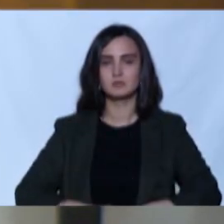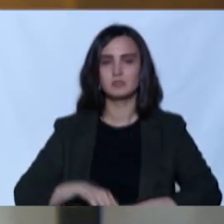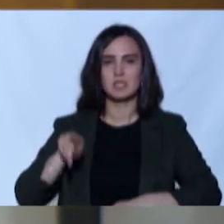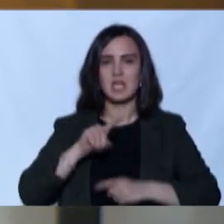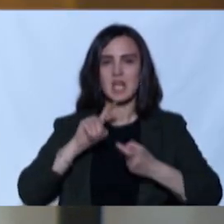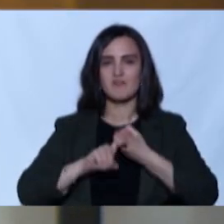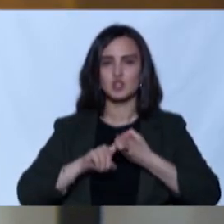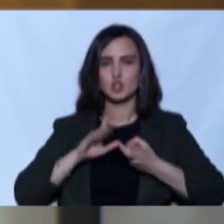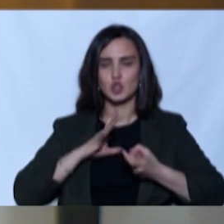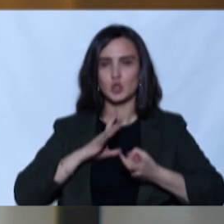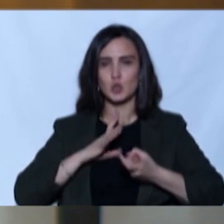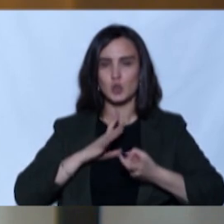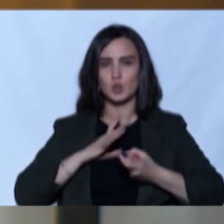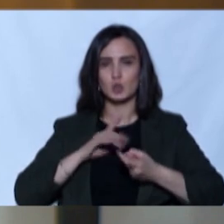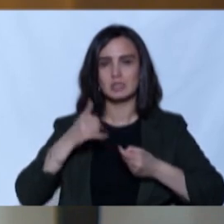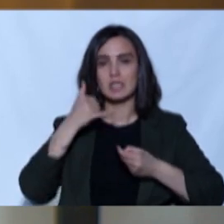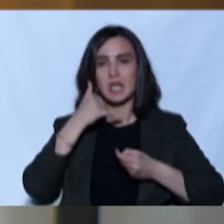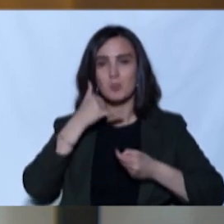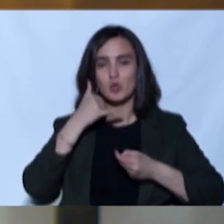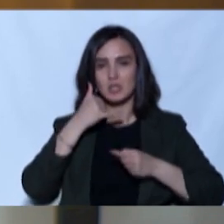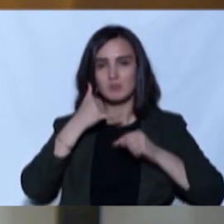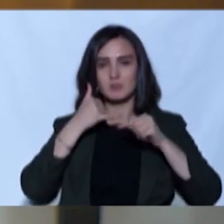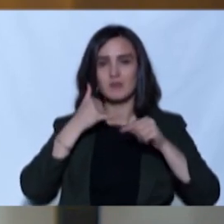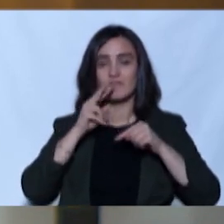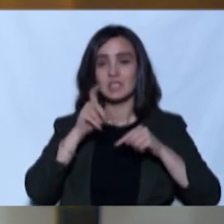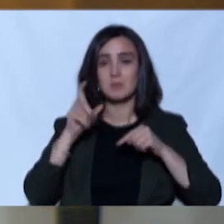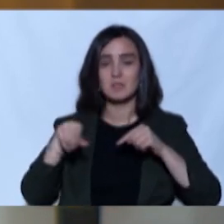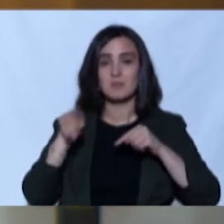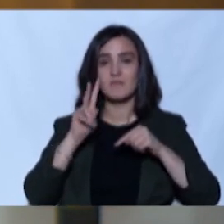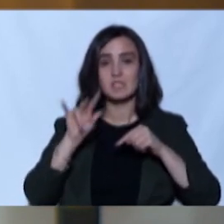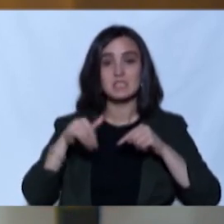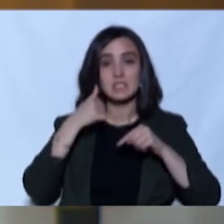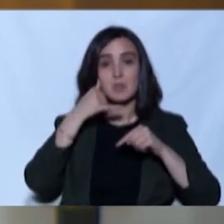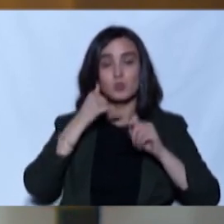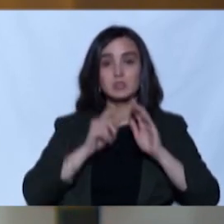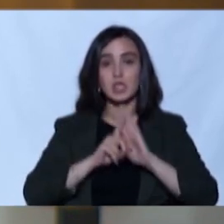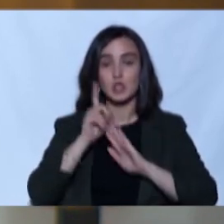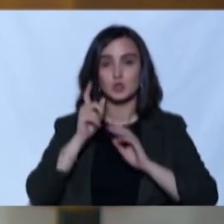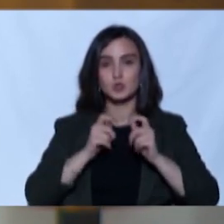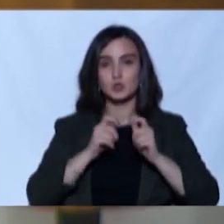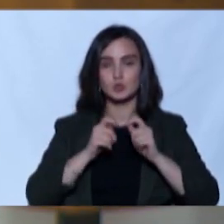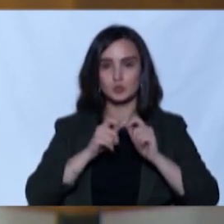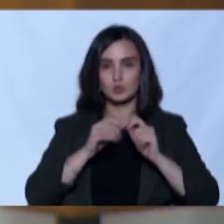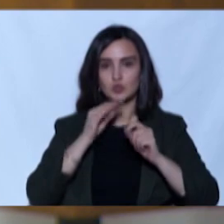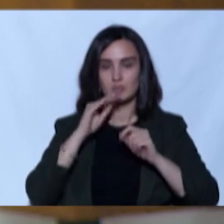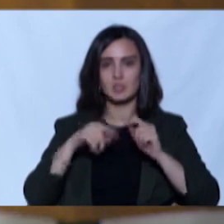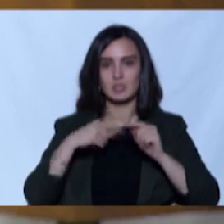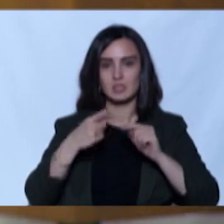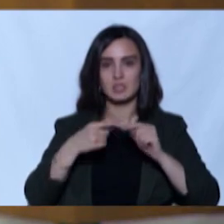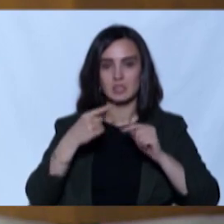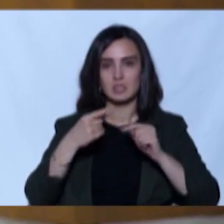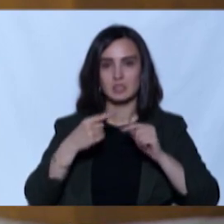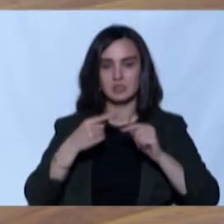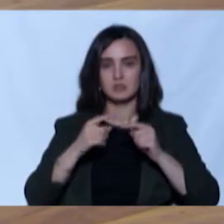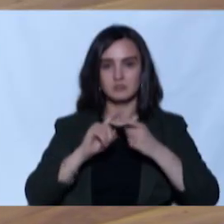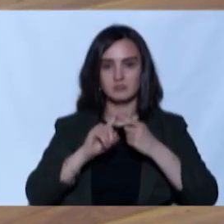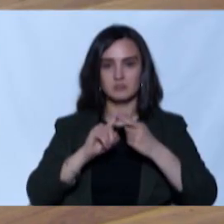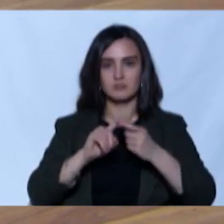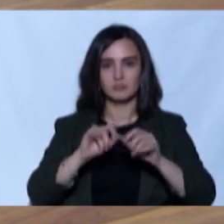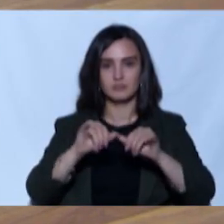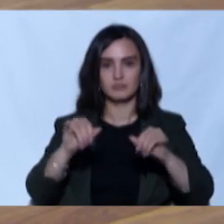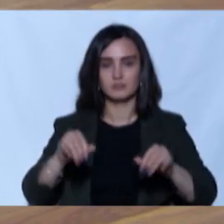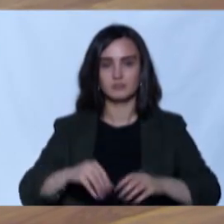link to our modern day cell phones. The people who came up with the cell phones say that they were inspired by that TV show, Star Trek.